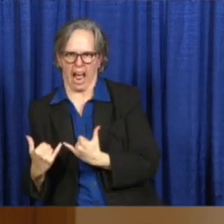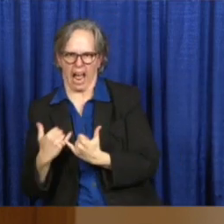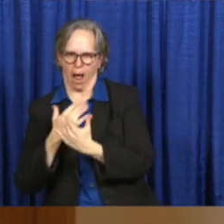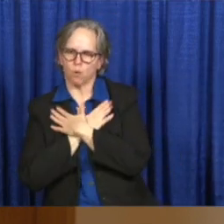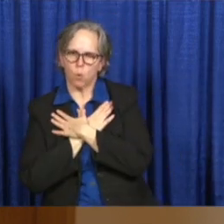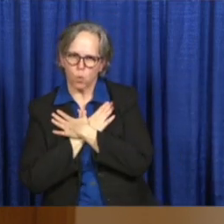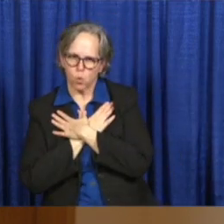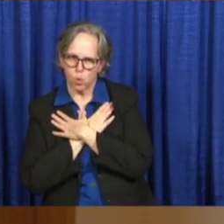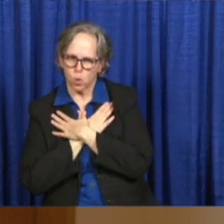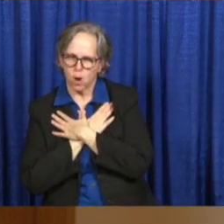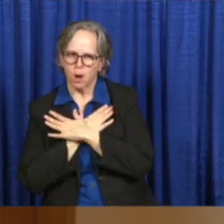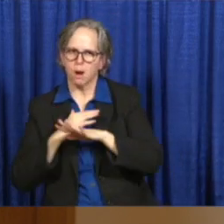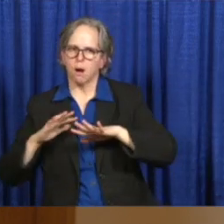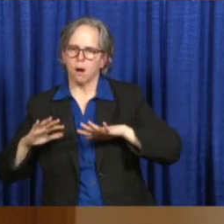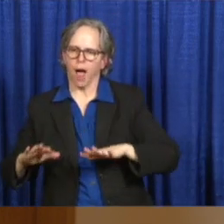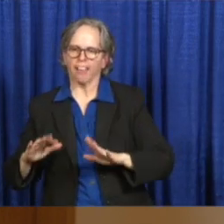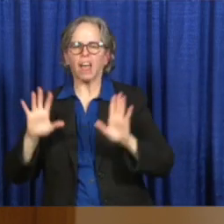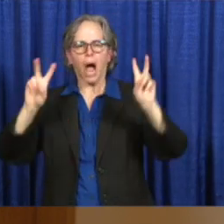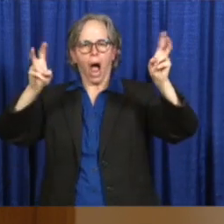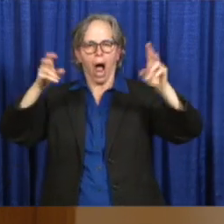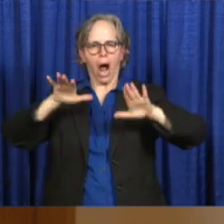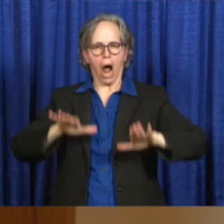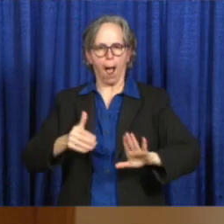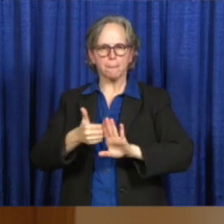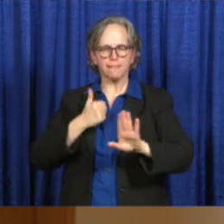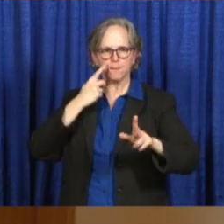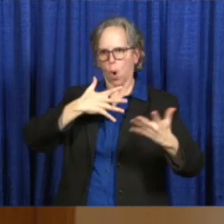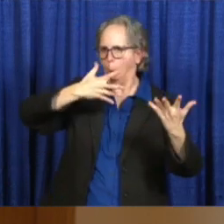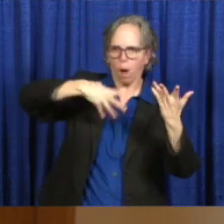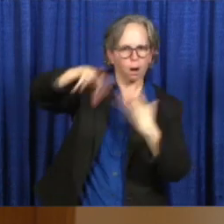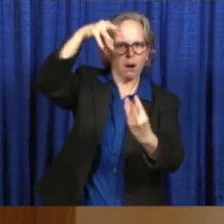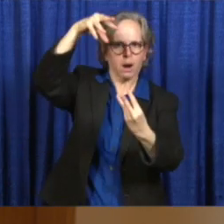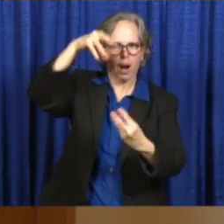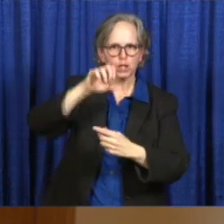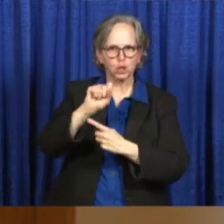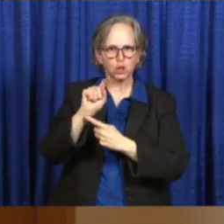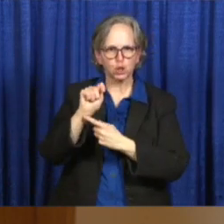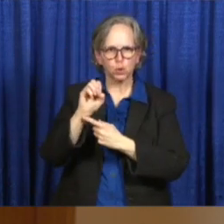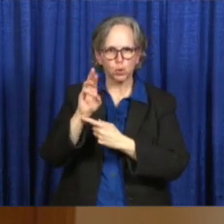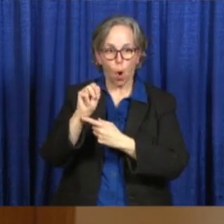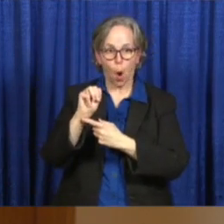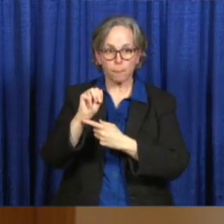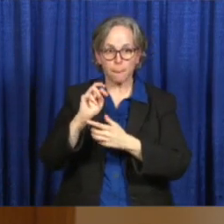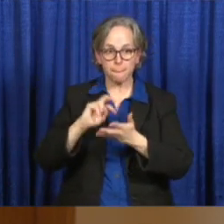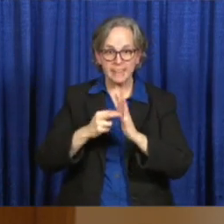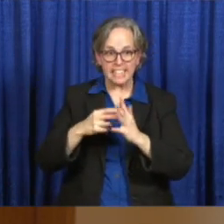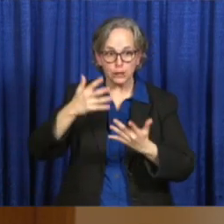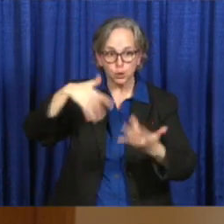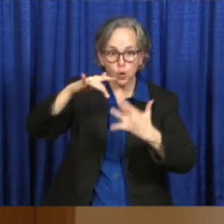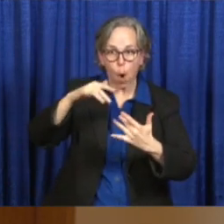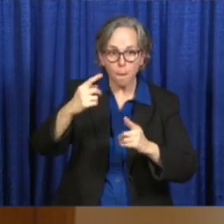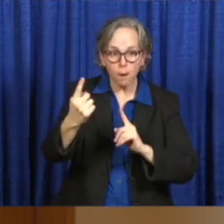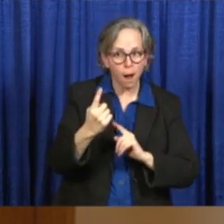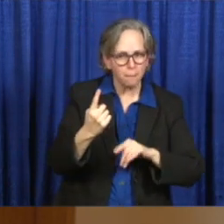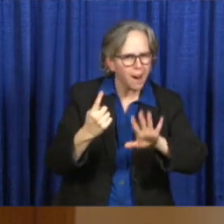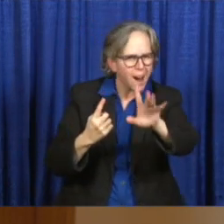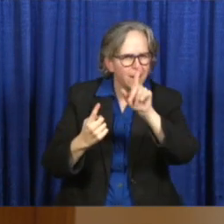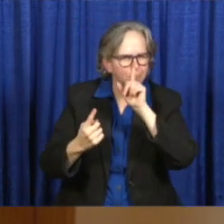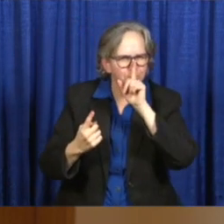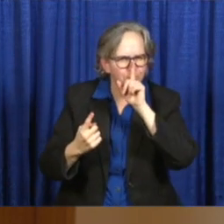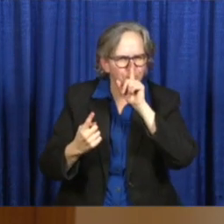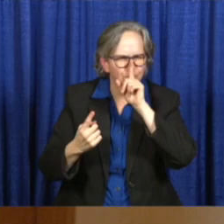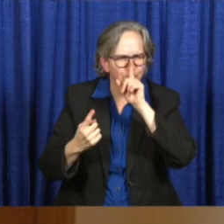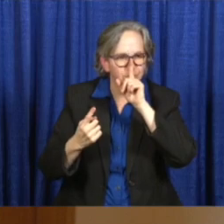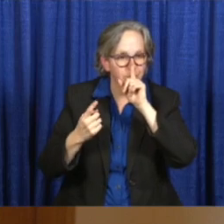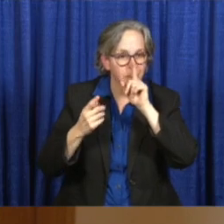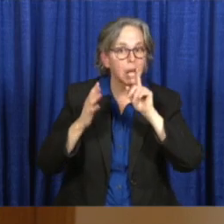storm, but no one should think that the storm is not coming because it is calm. Thanks, Dr. Acton. This question